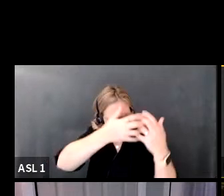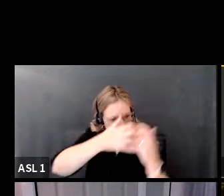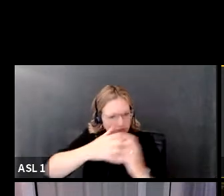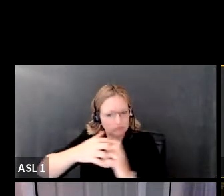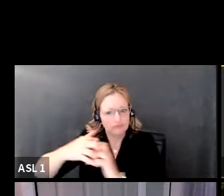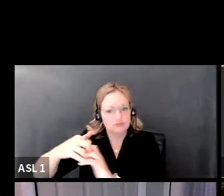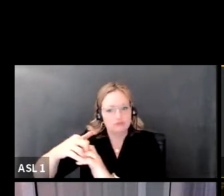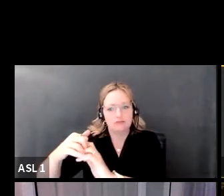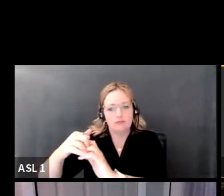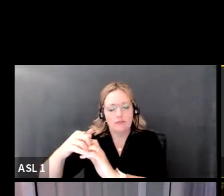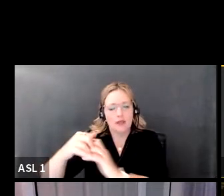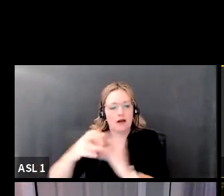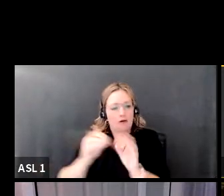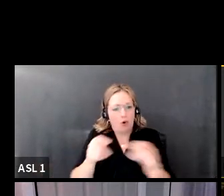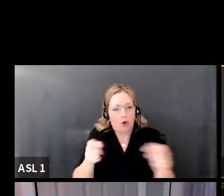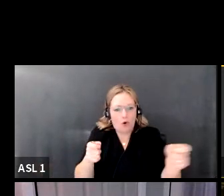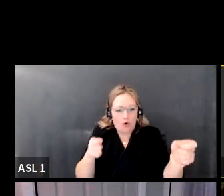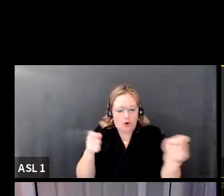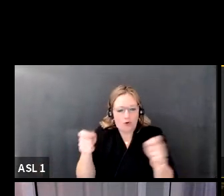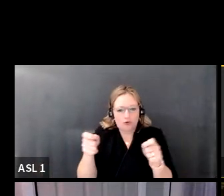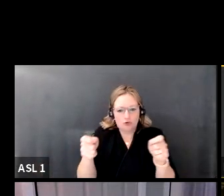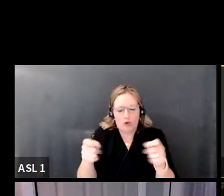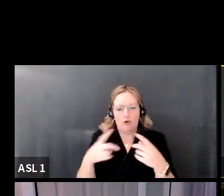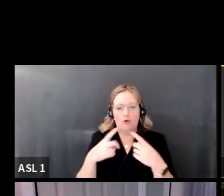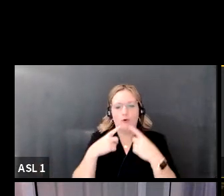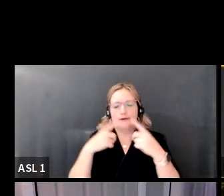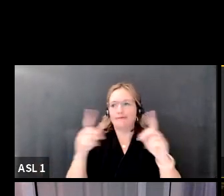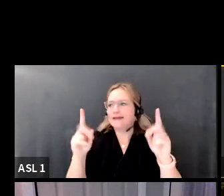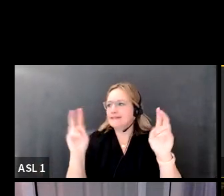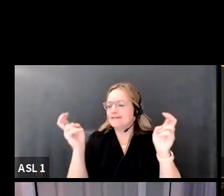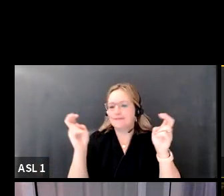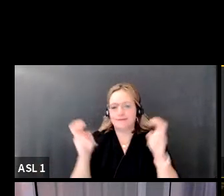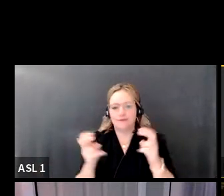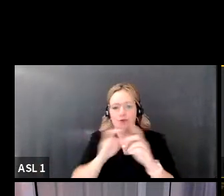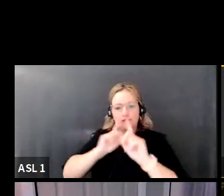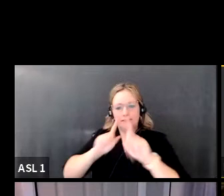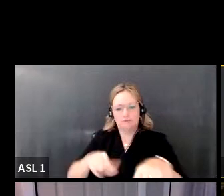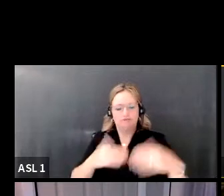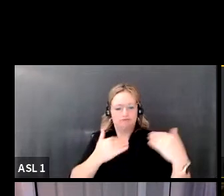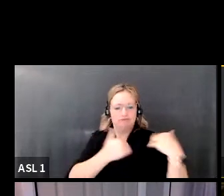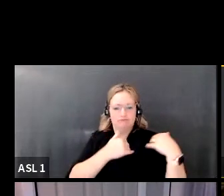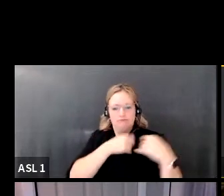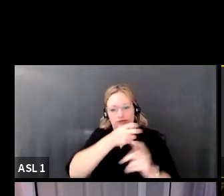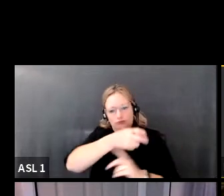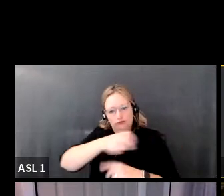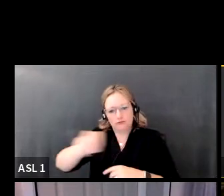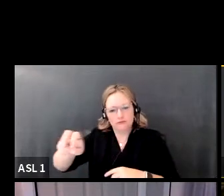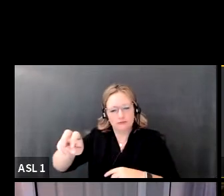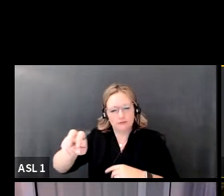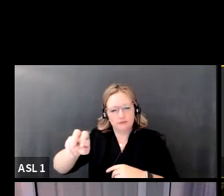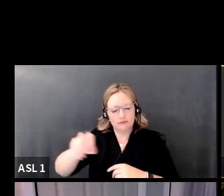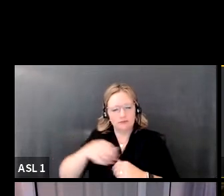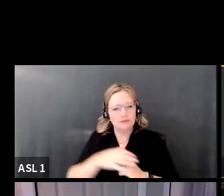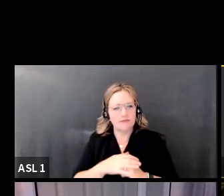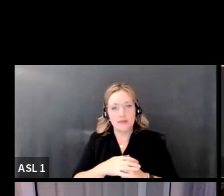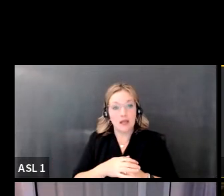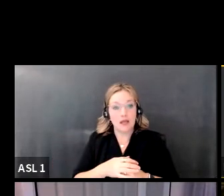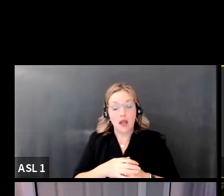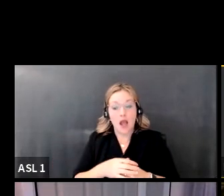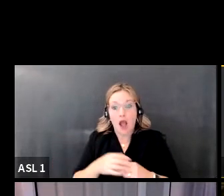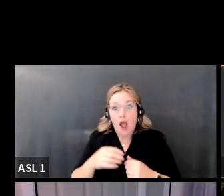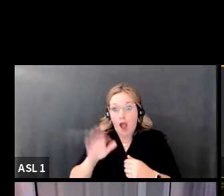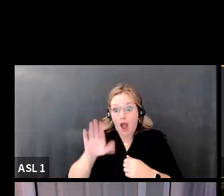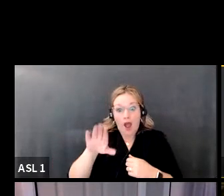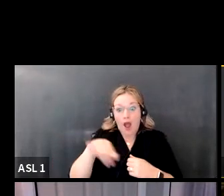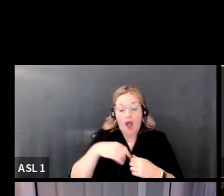more controlled and um responsible transition to what you're talking about because i i agree with you i